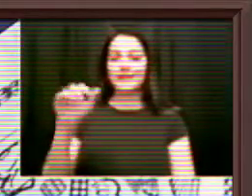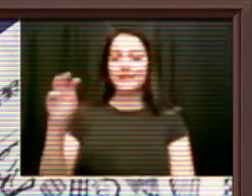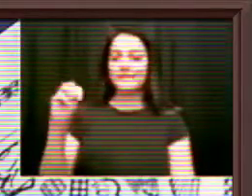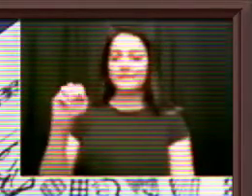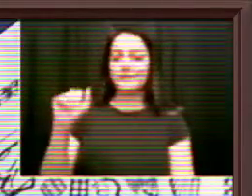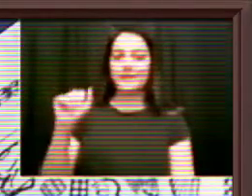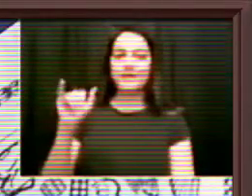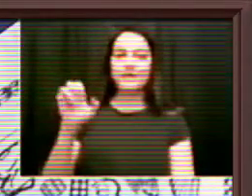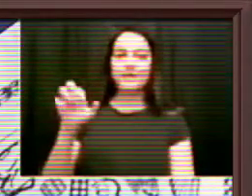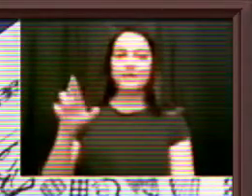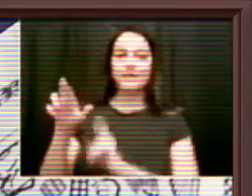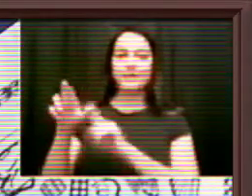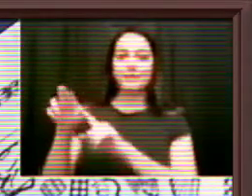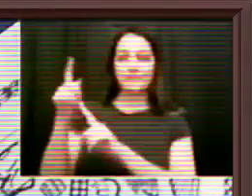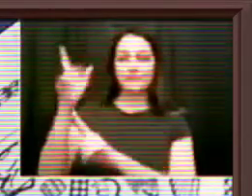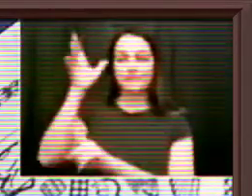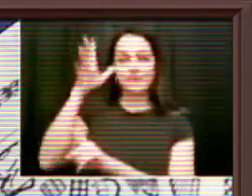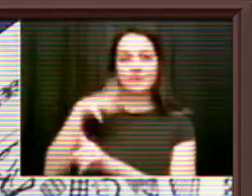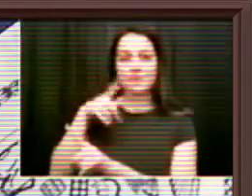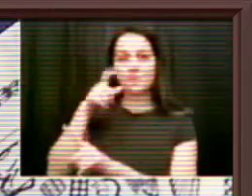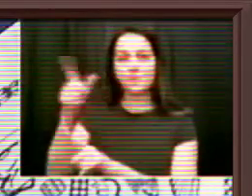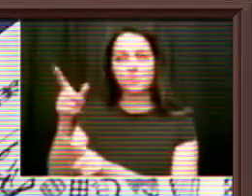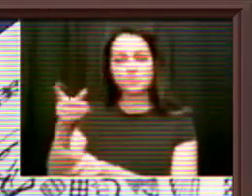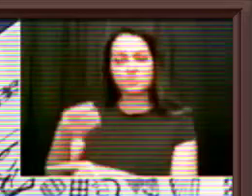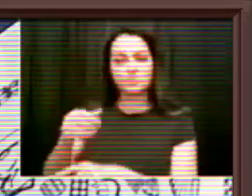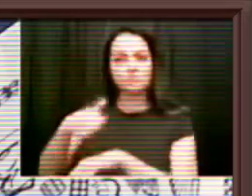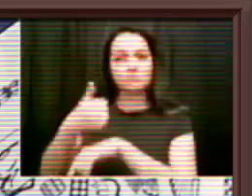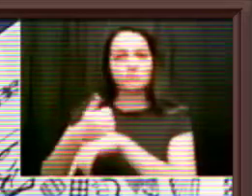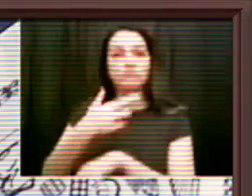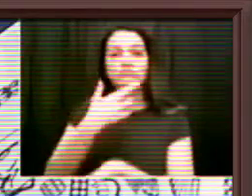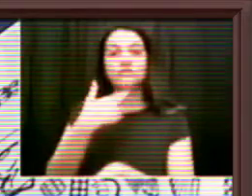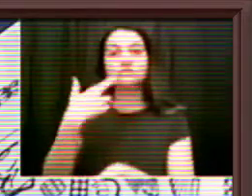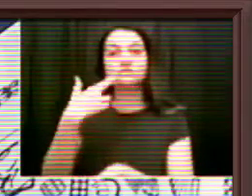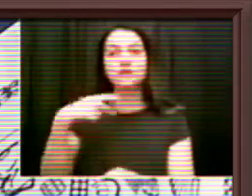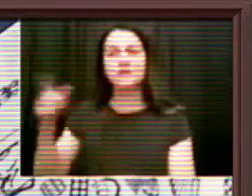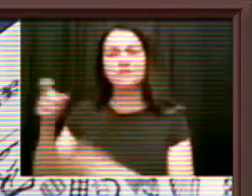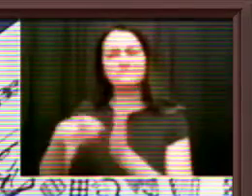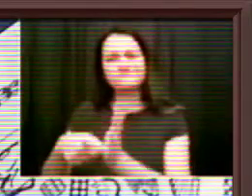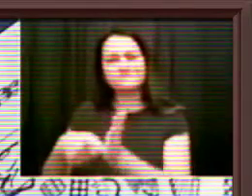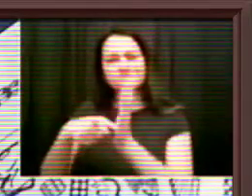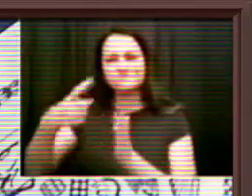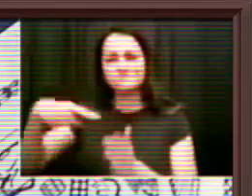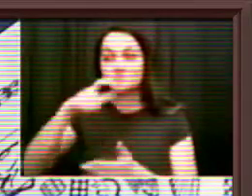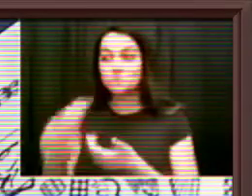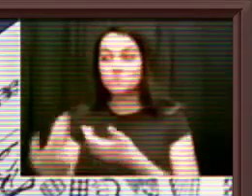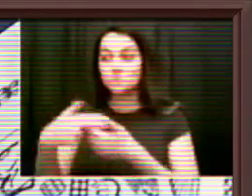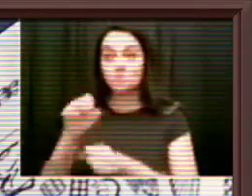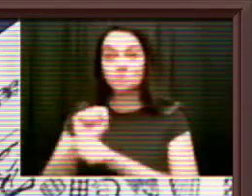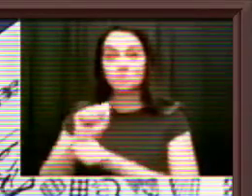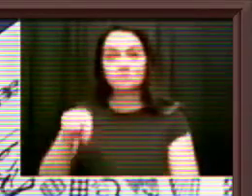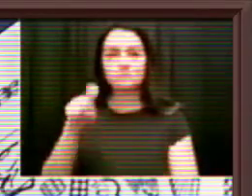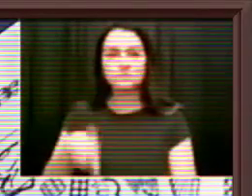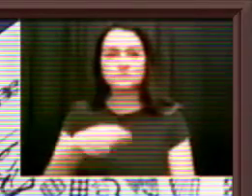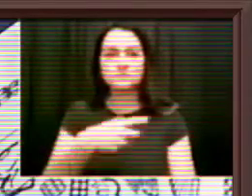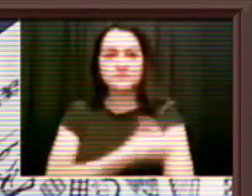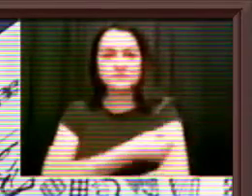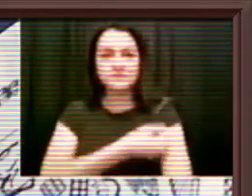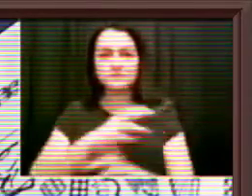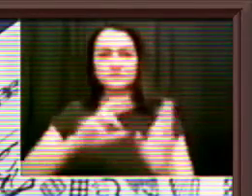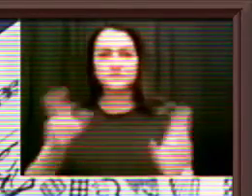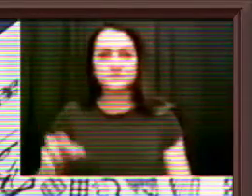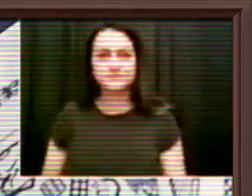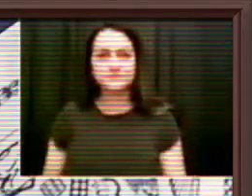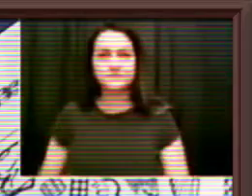understandable. But you not having a seatbelt on by yourself. See, the things like that, it's